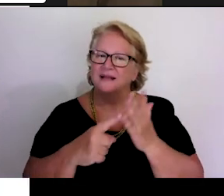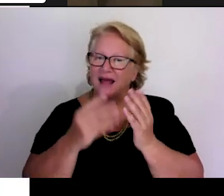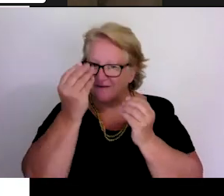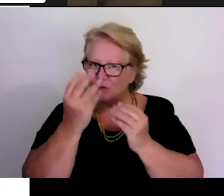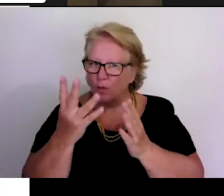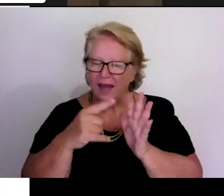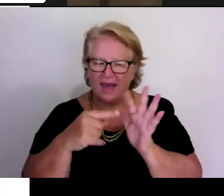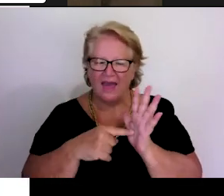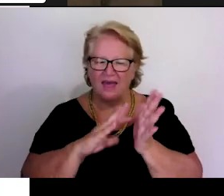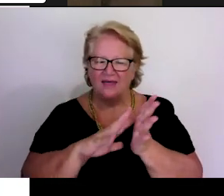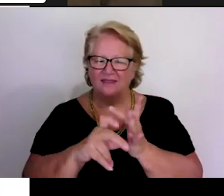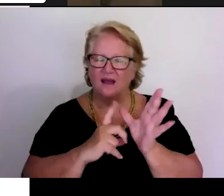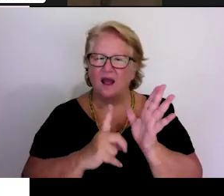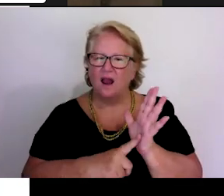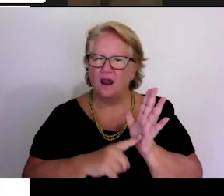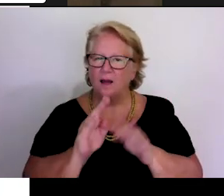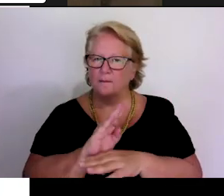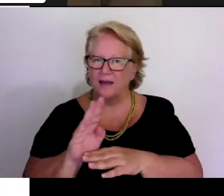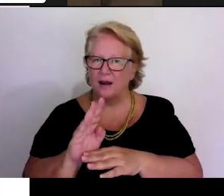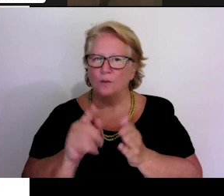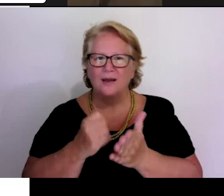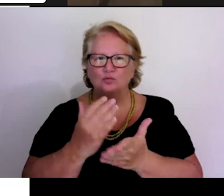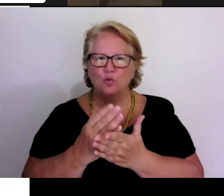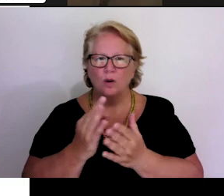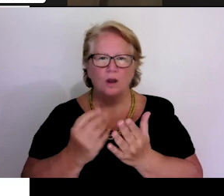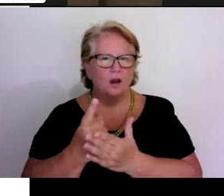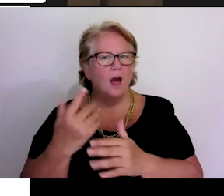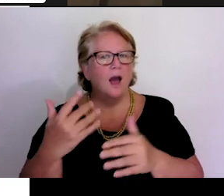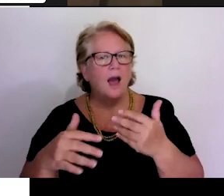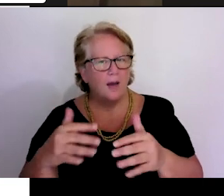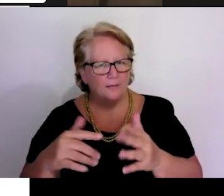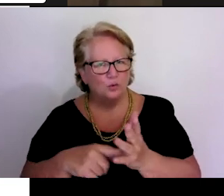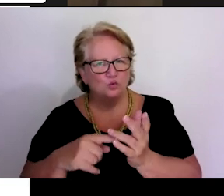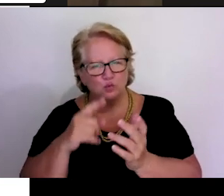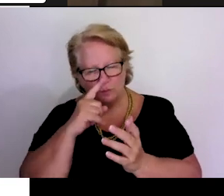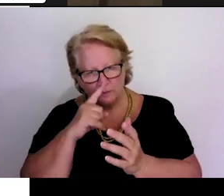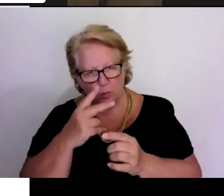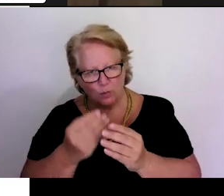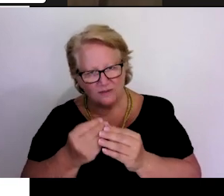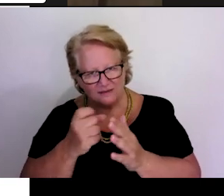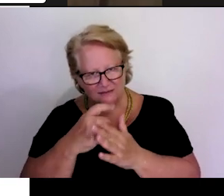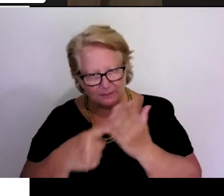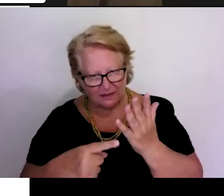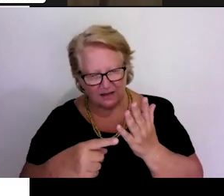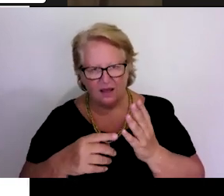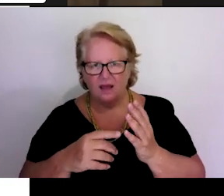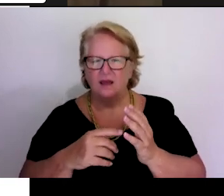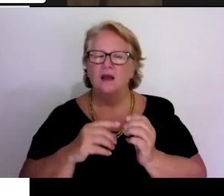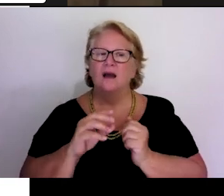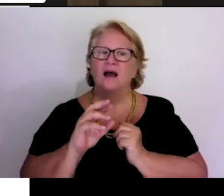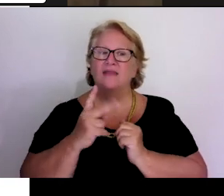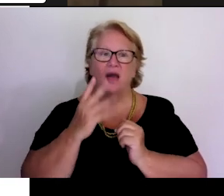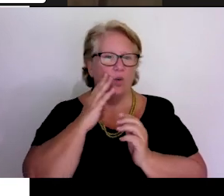Ethical Oversight Panel to avoid harm to people with disability from the proposed research. And then once those things have